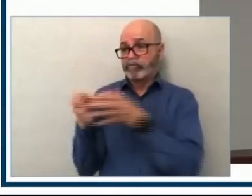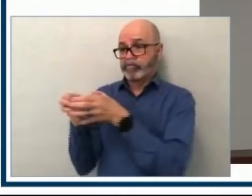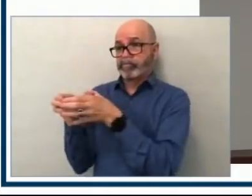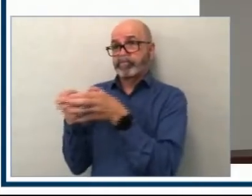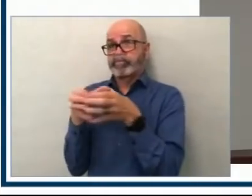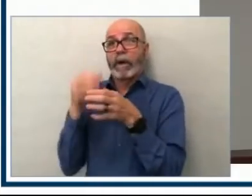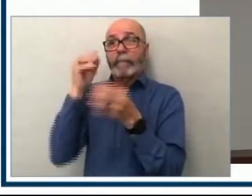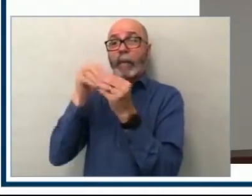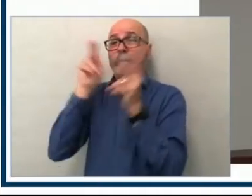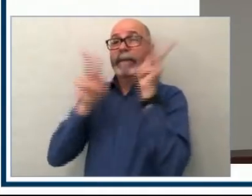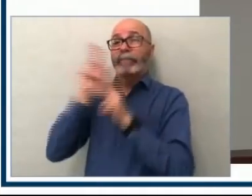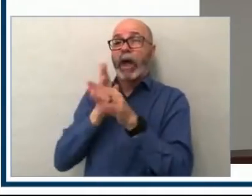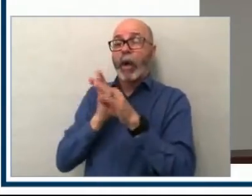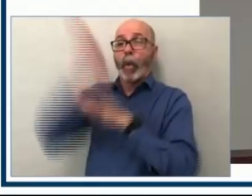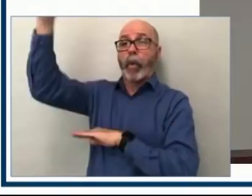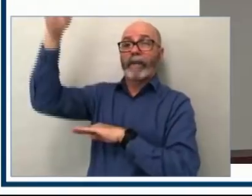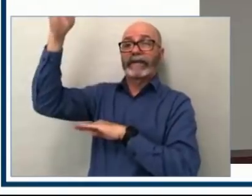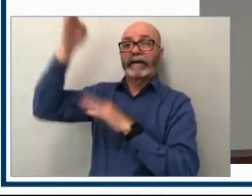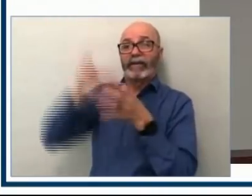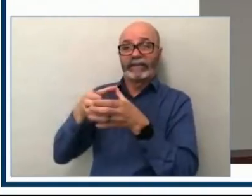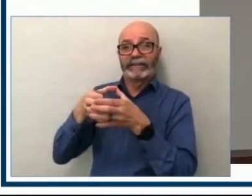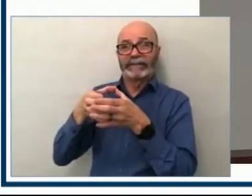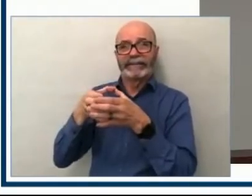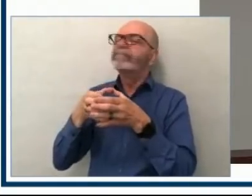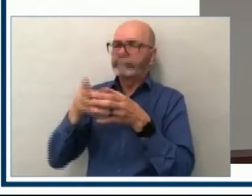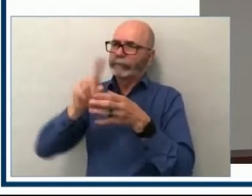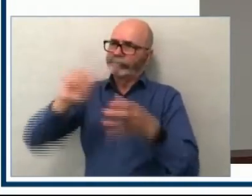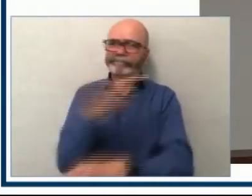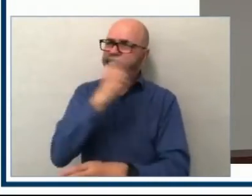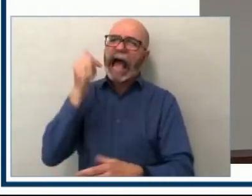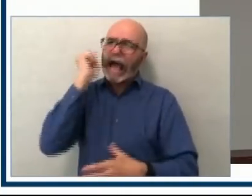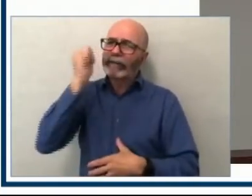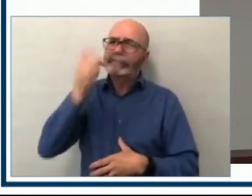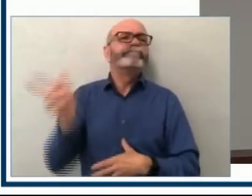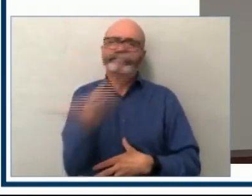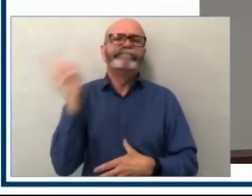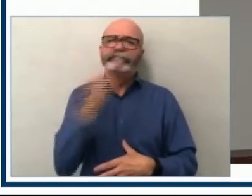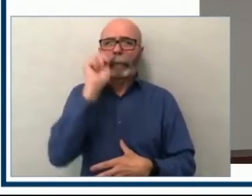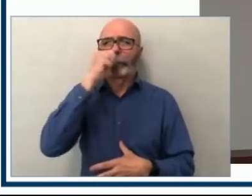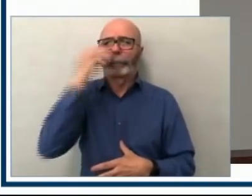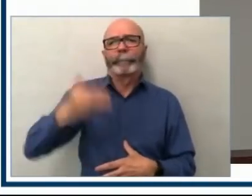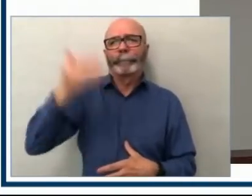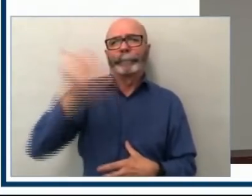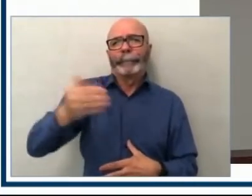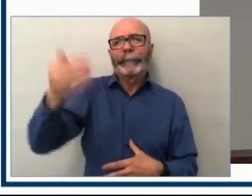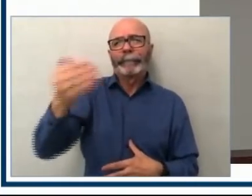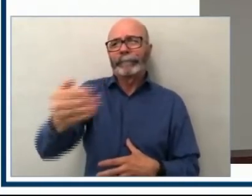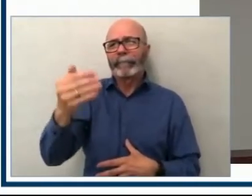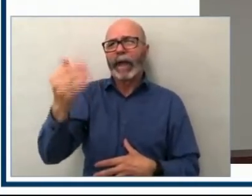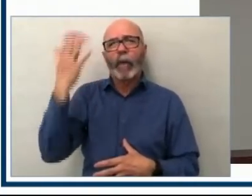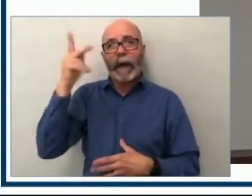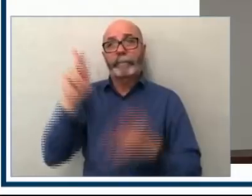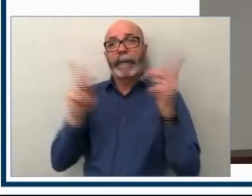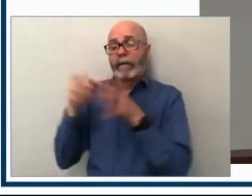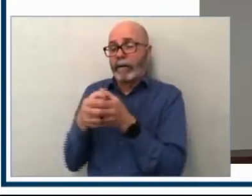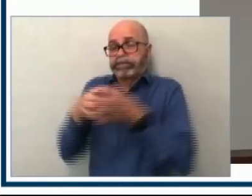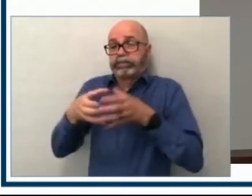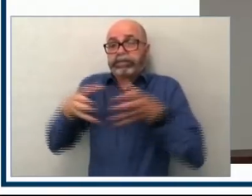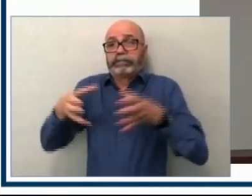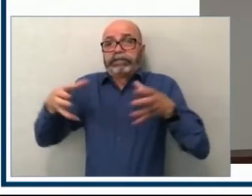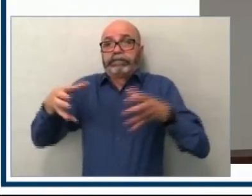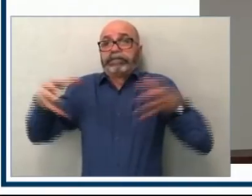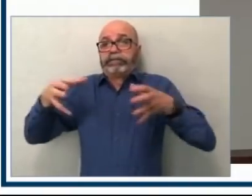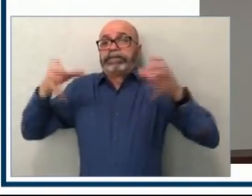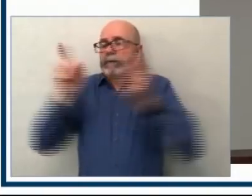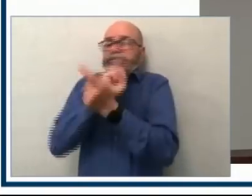COVID-19 prevention measures. And the greater the number of people you have in close contact with through either work or social activities,